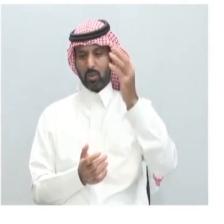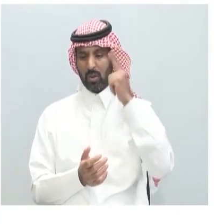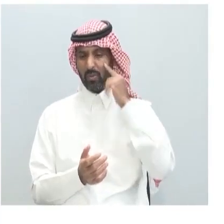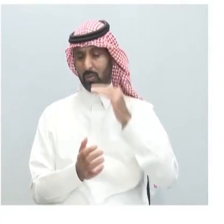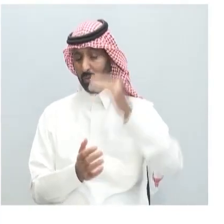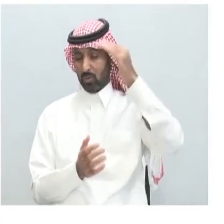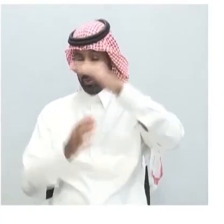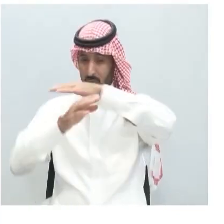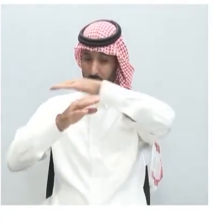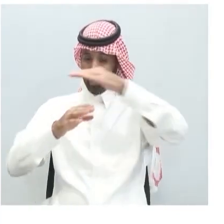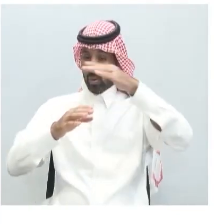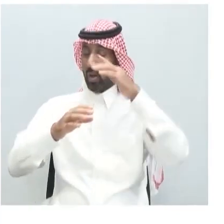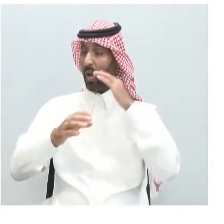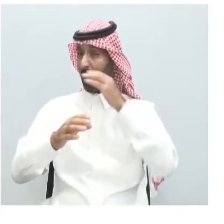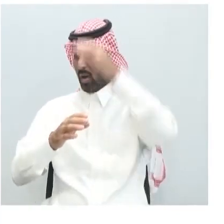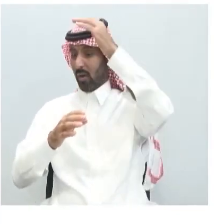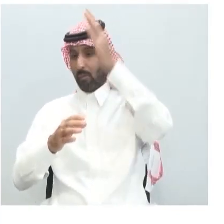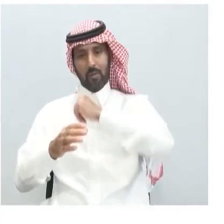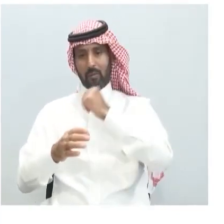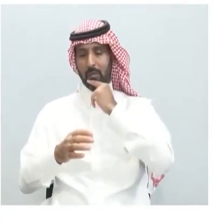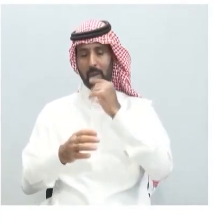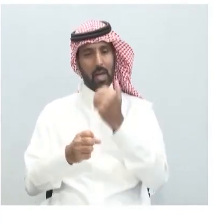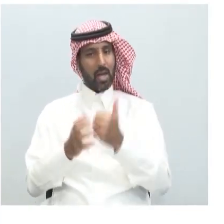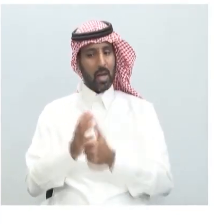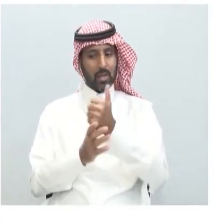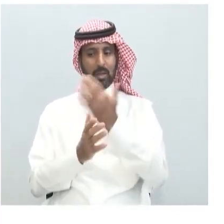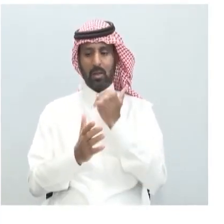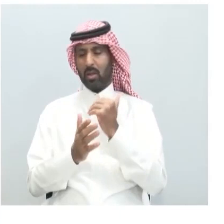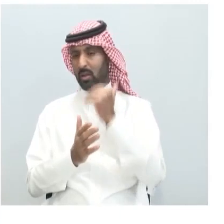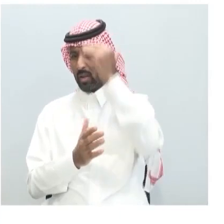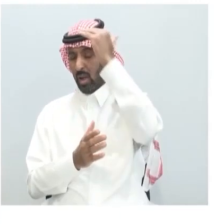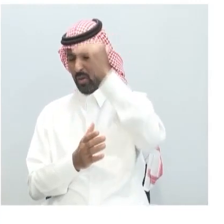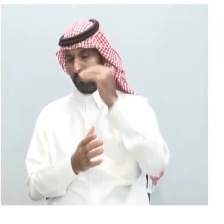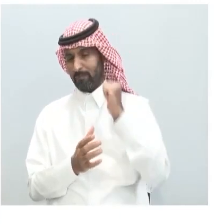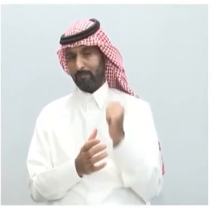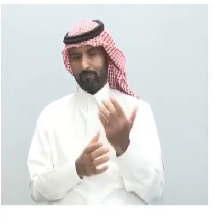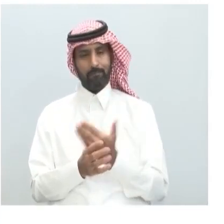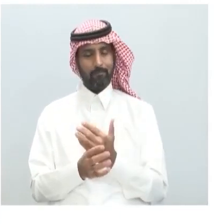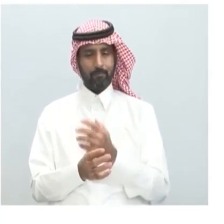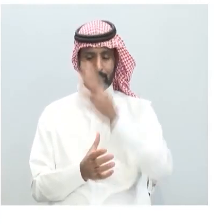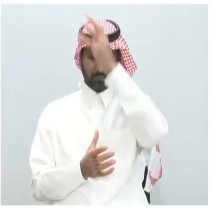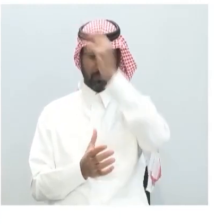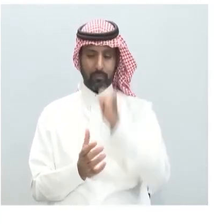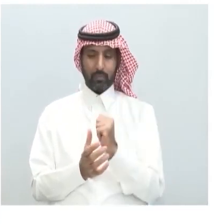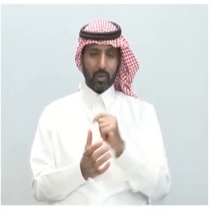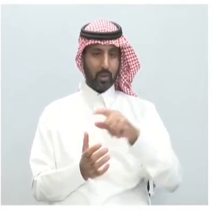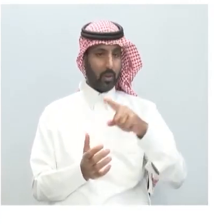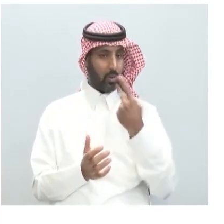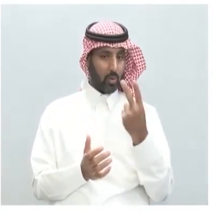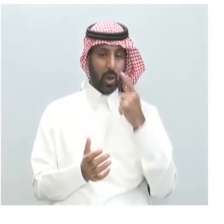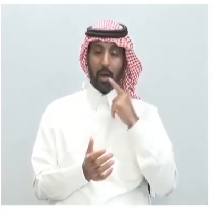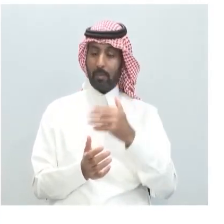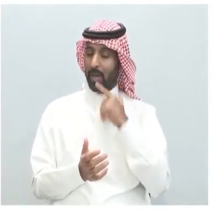reach the top shelf. I'm not tall enough to reach the top shelf. Number 2, I'm not tall